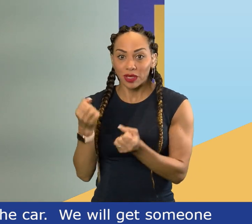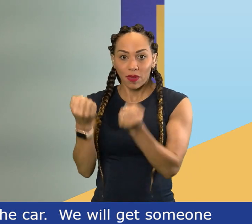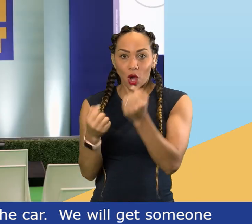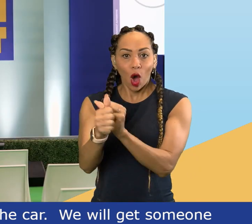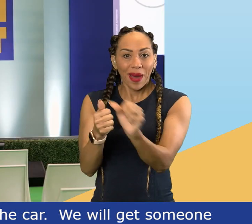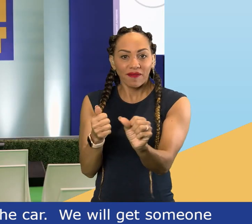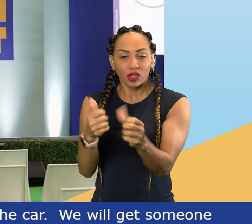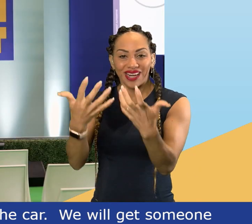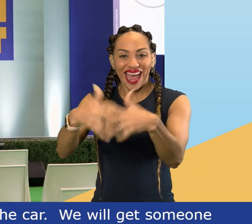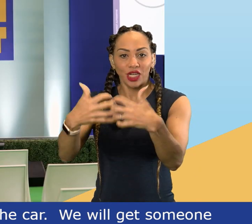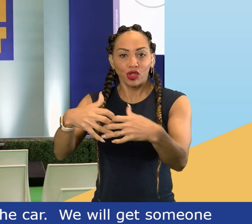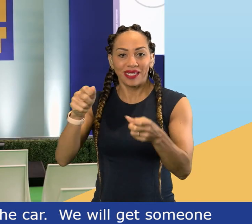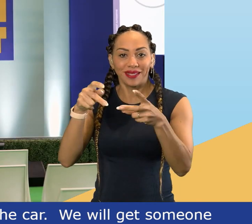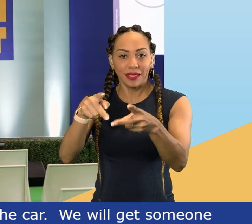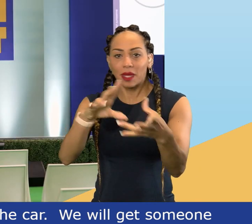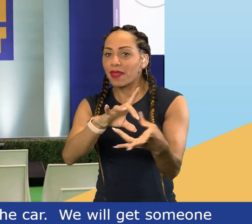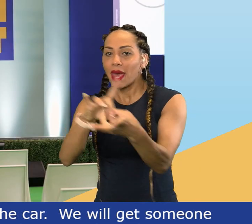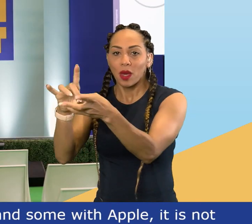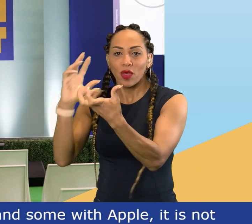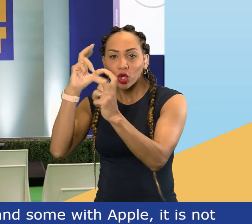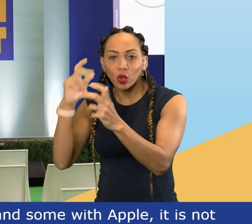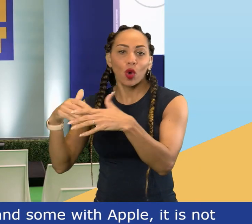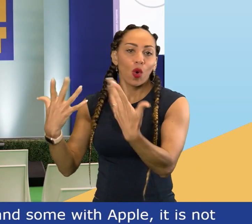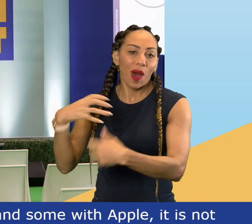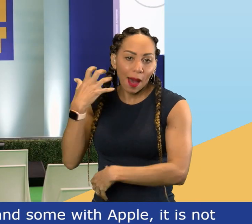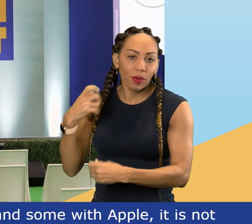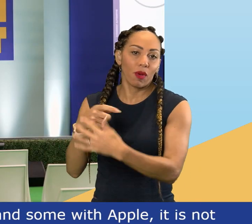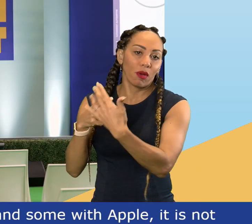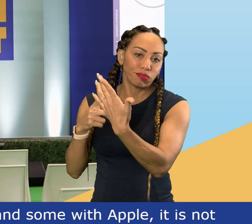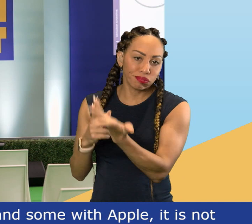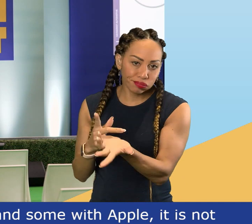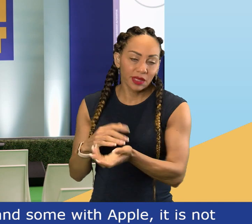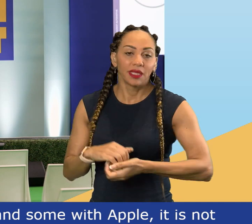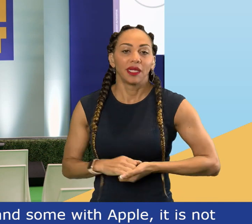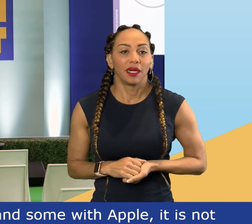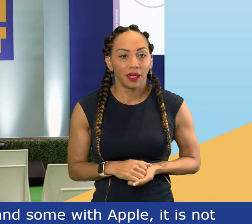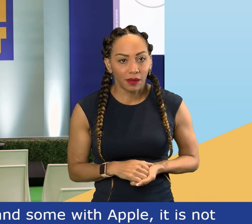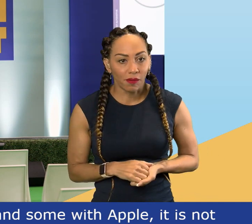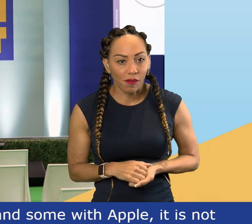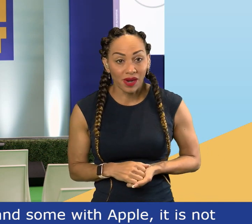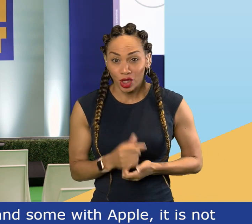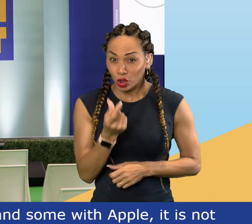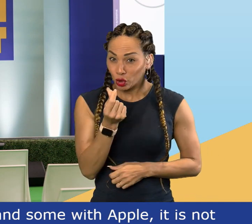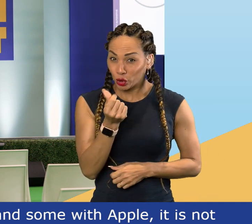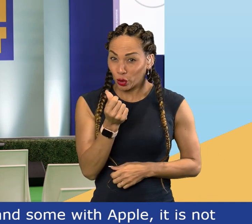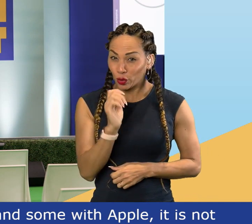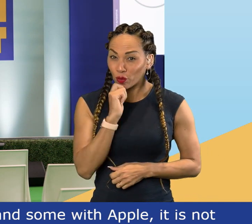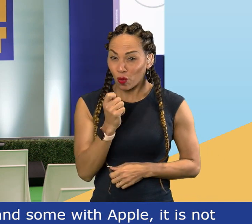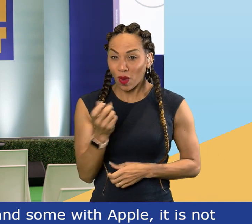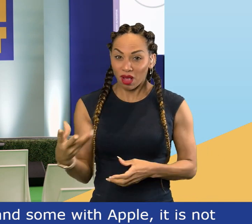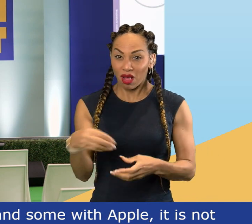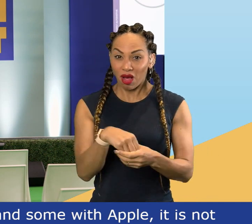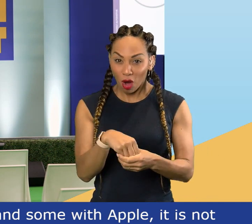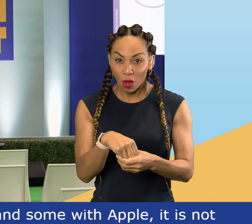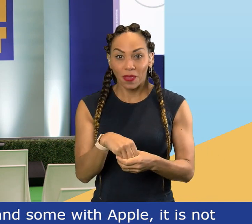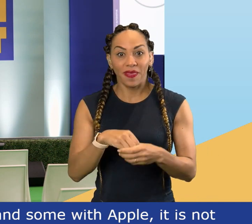anymore. Well, the other projecting thing is, so this is not something we have yet, but it's something that's coming soon. I'm sure we've all read a lot about AI